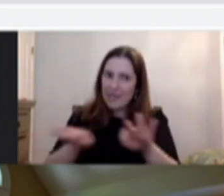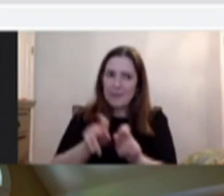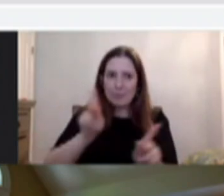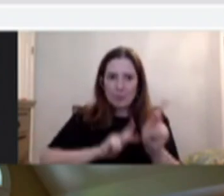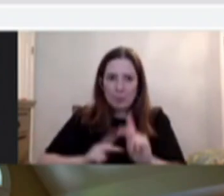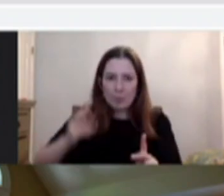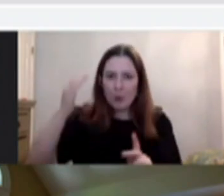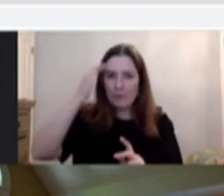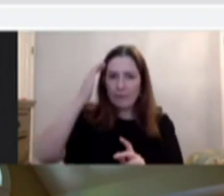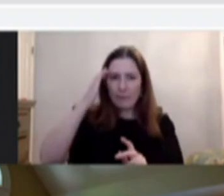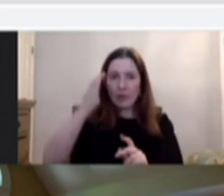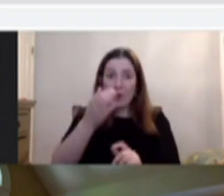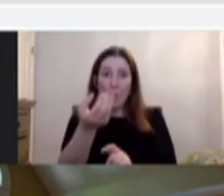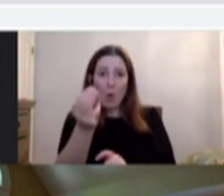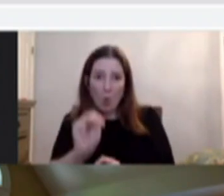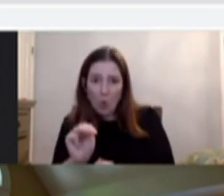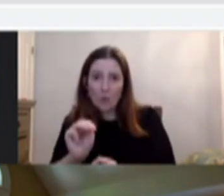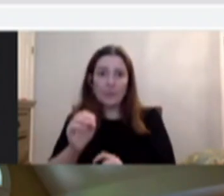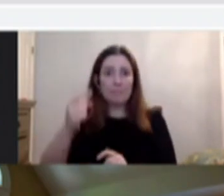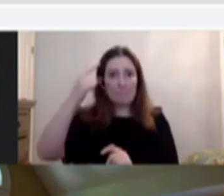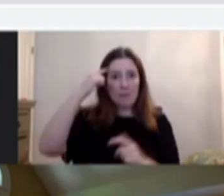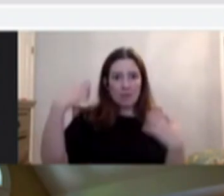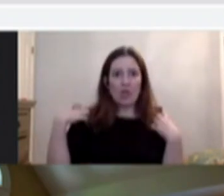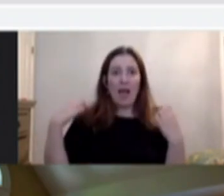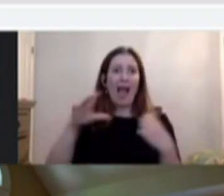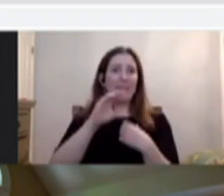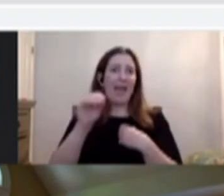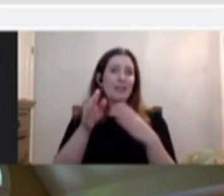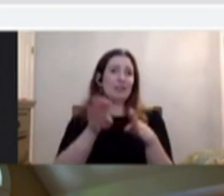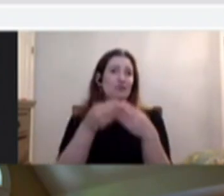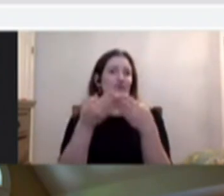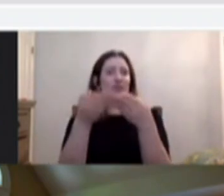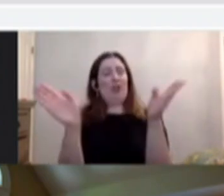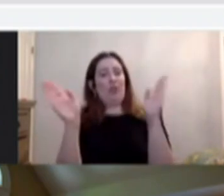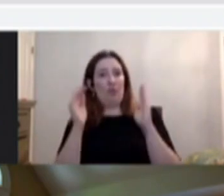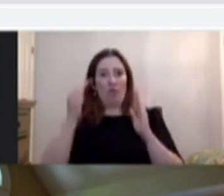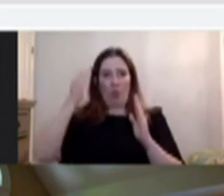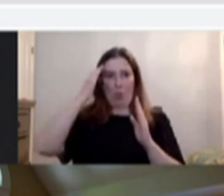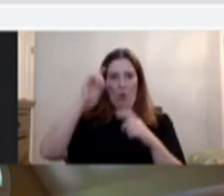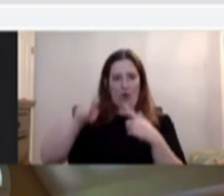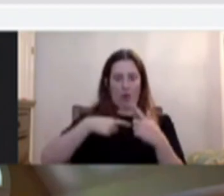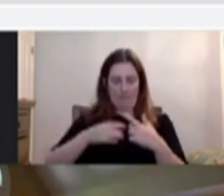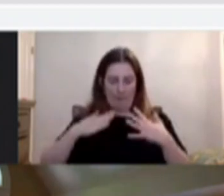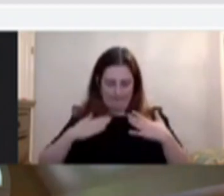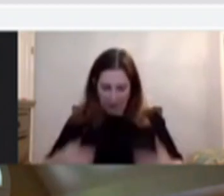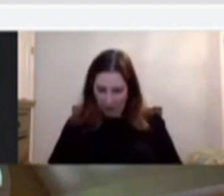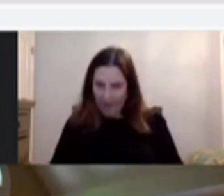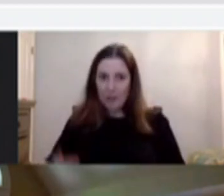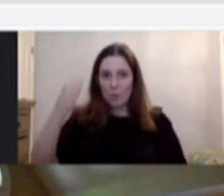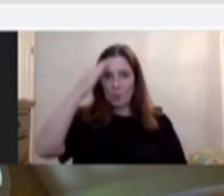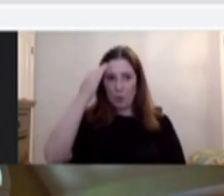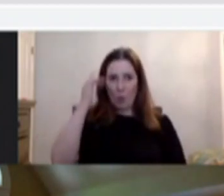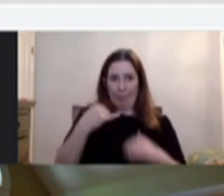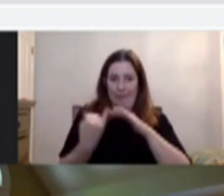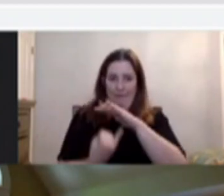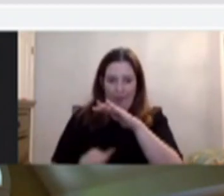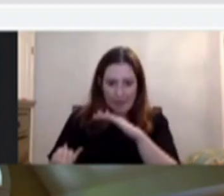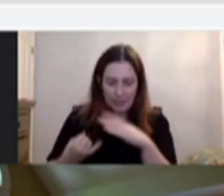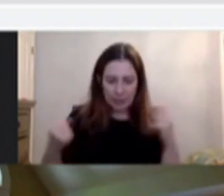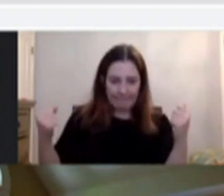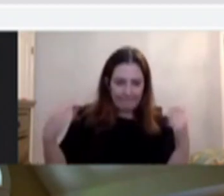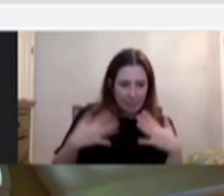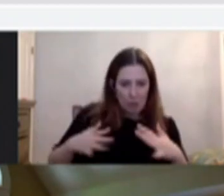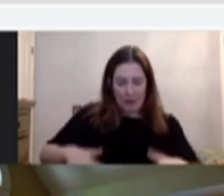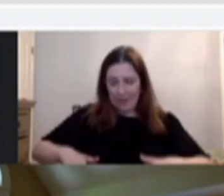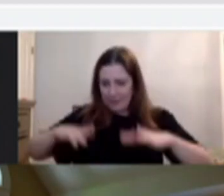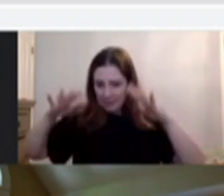health and their overall wellness, because we know isolation and fear and anxiety can lead to